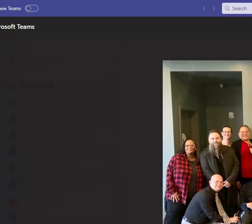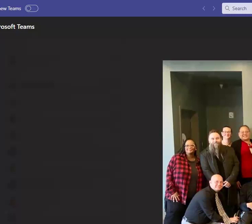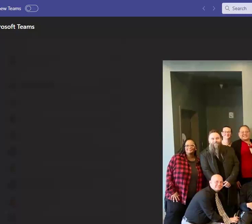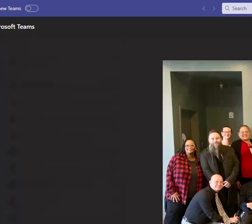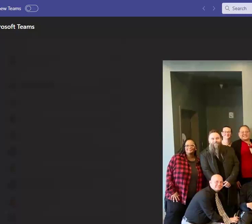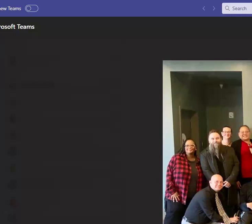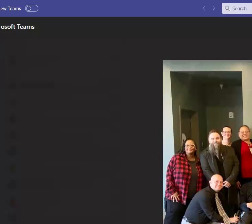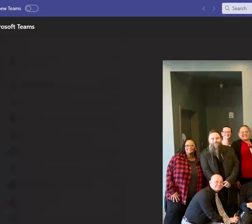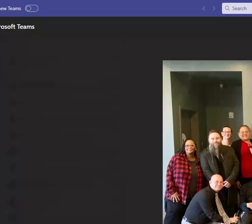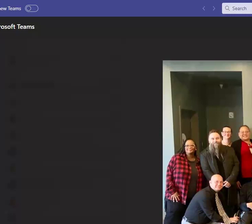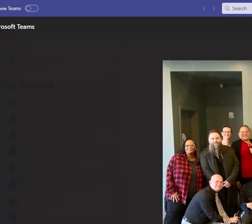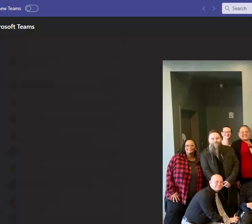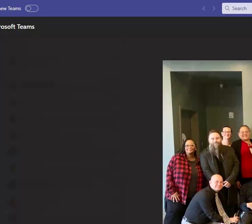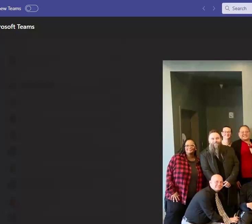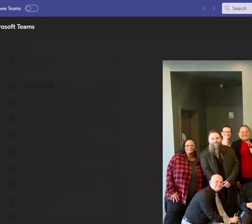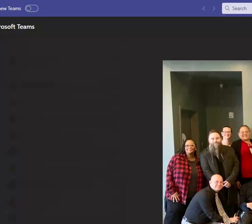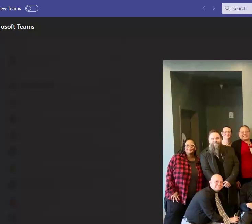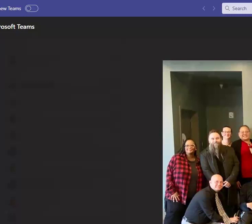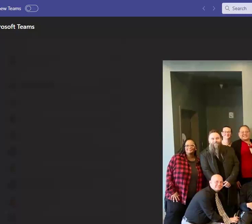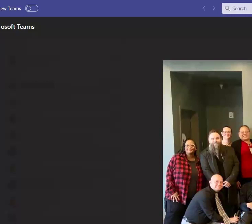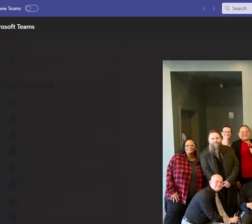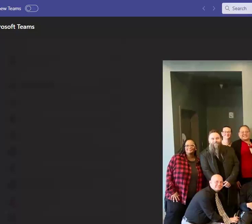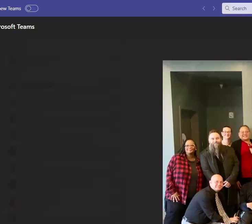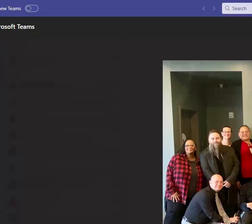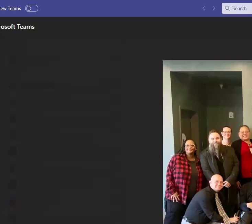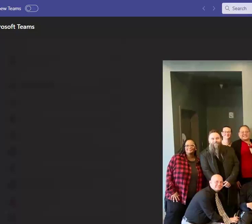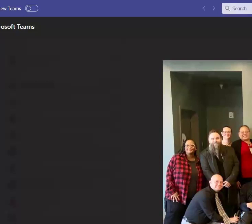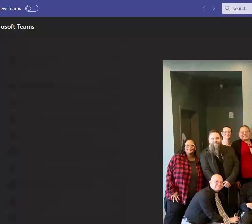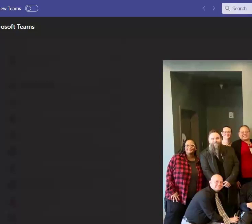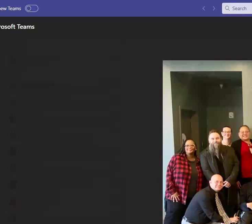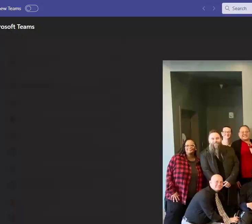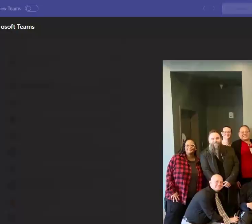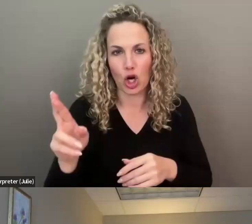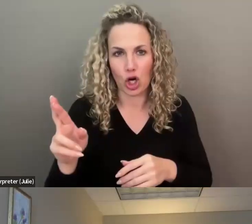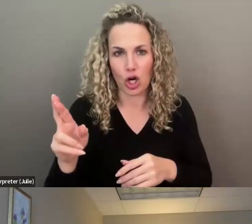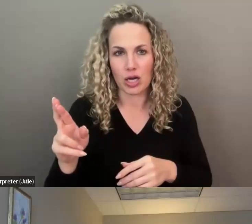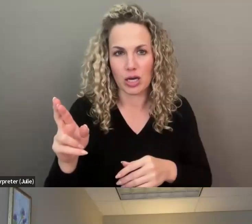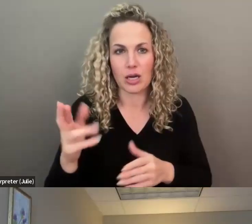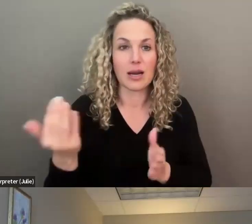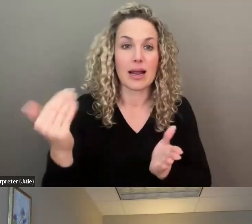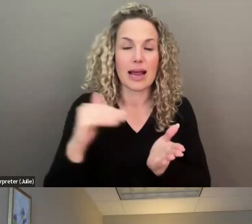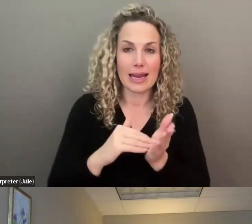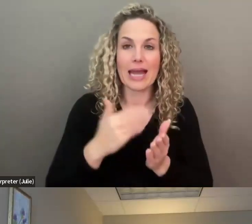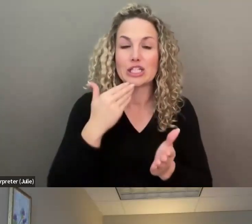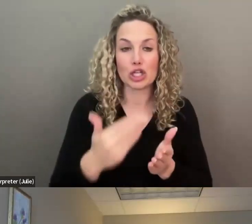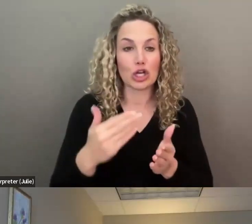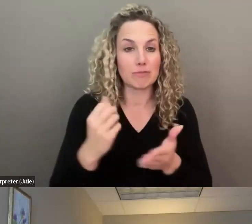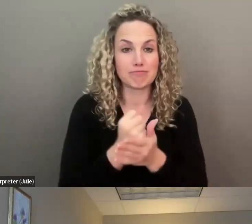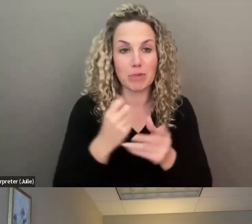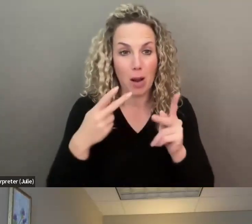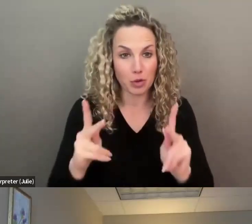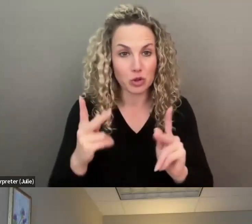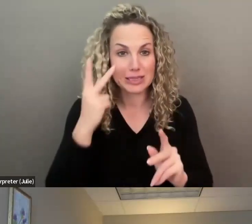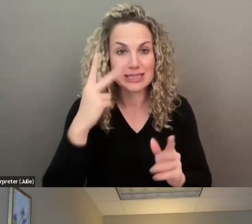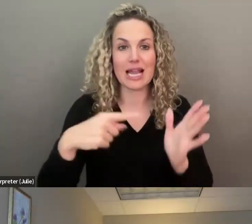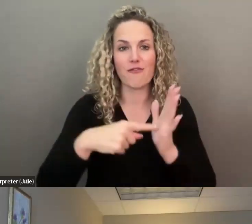is going to be inside of her apartment and how it's going to help her. And so, again, this is a great opportunity to see these